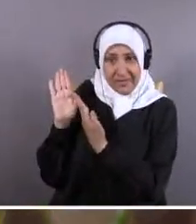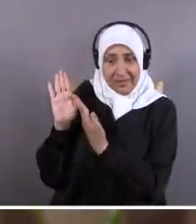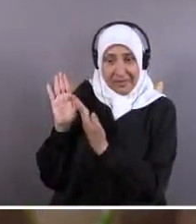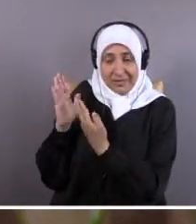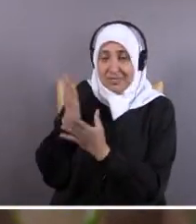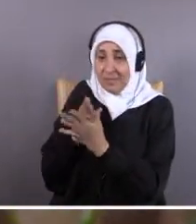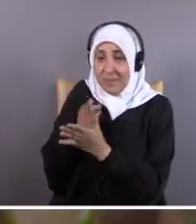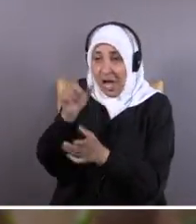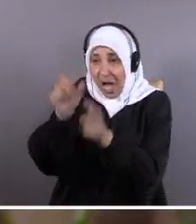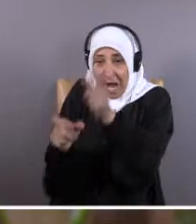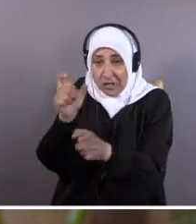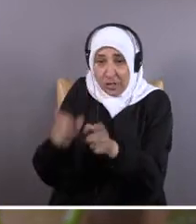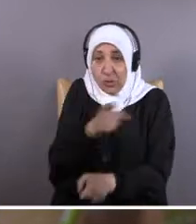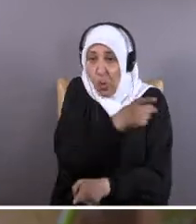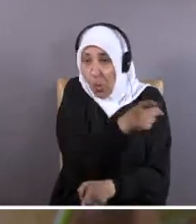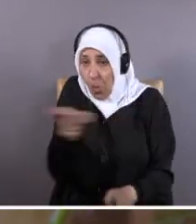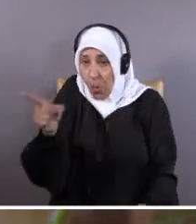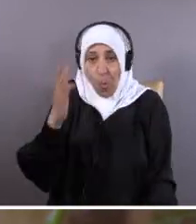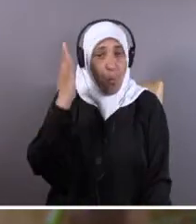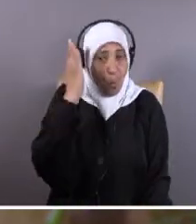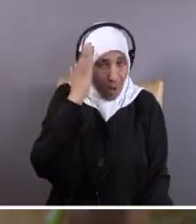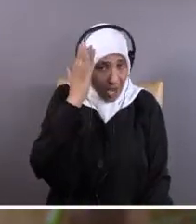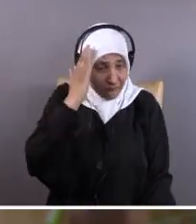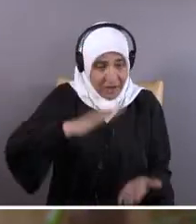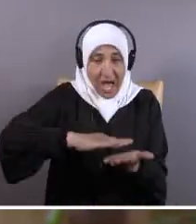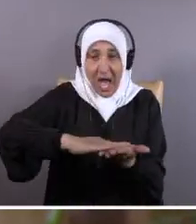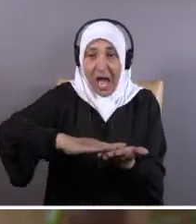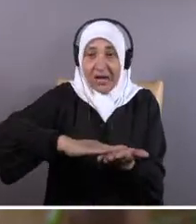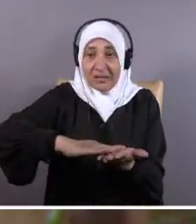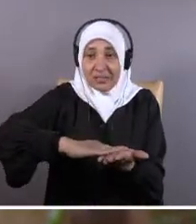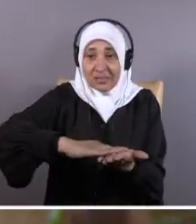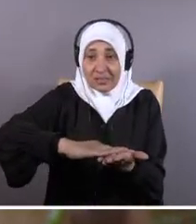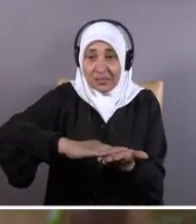best and the water.